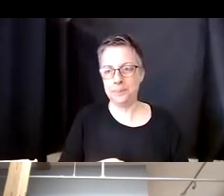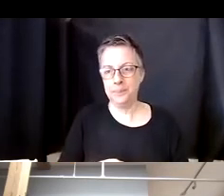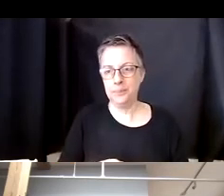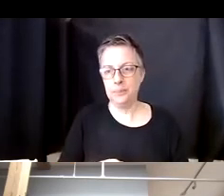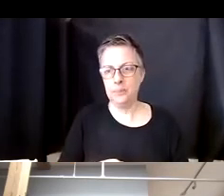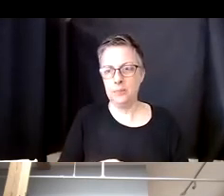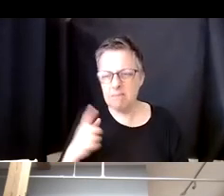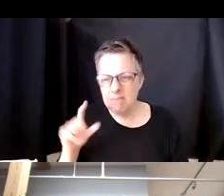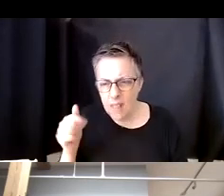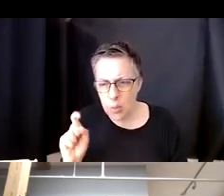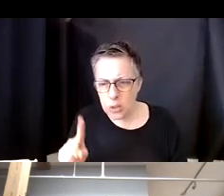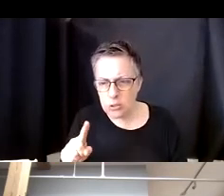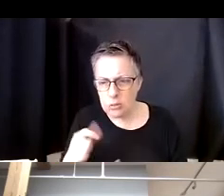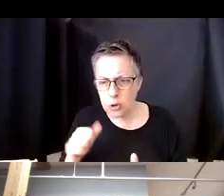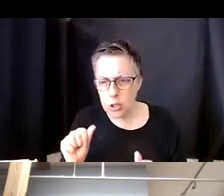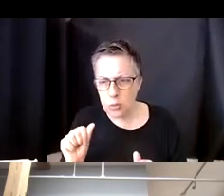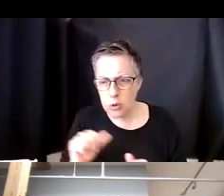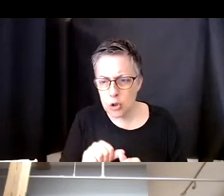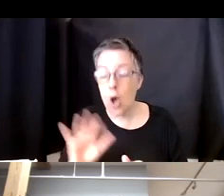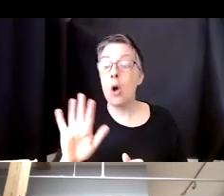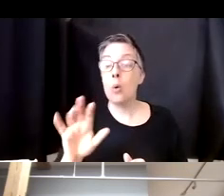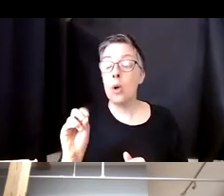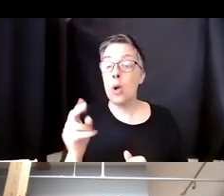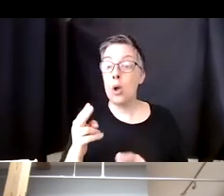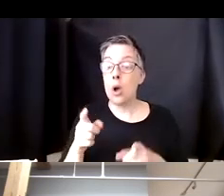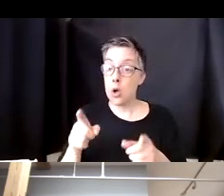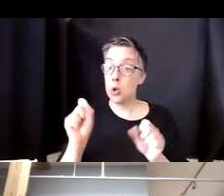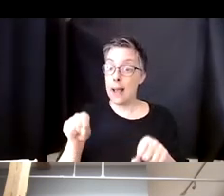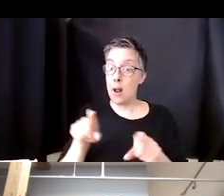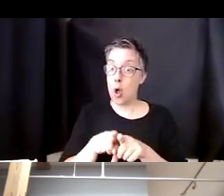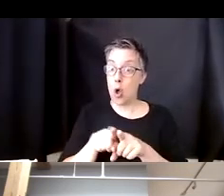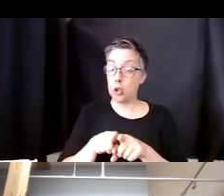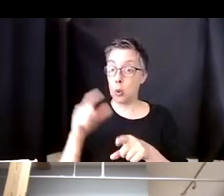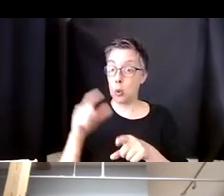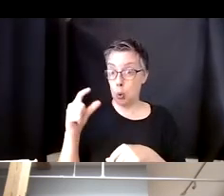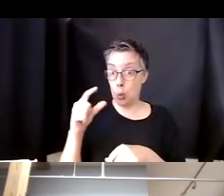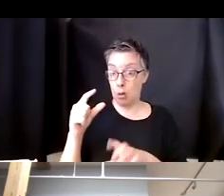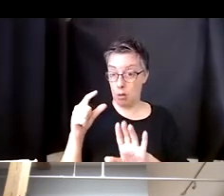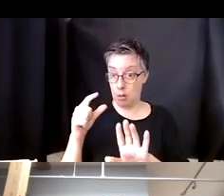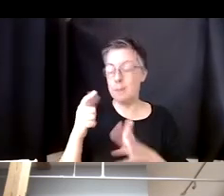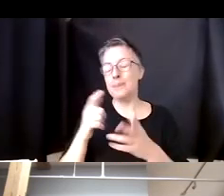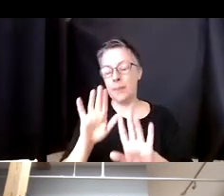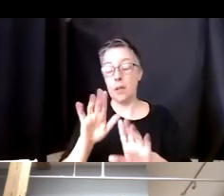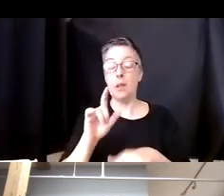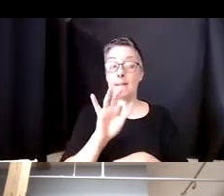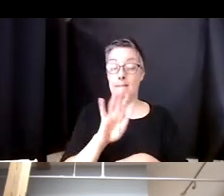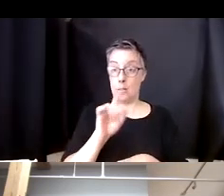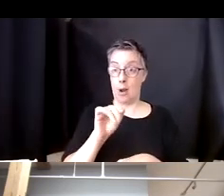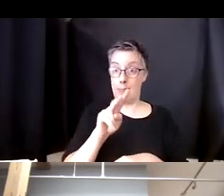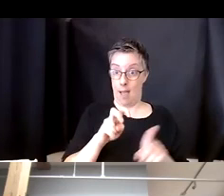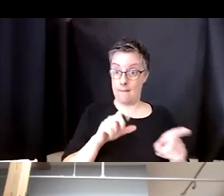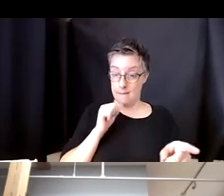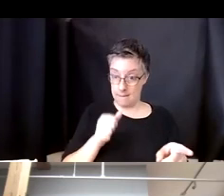Was there another question? I'm trying to remember. You can also Google, Facebook Live does not have a